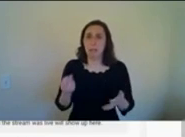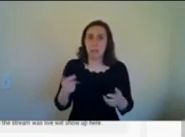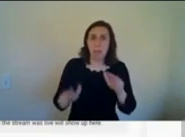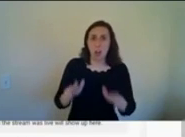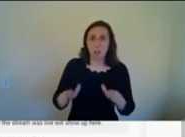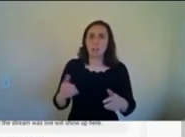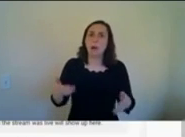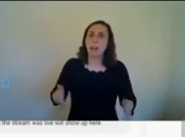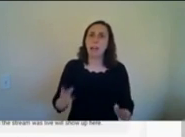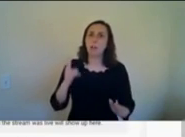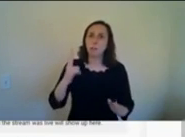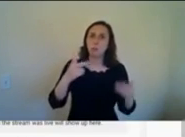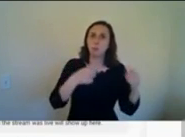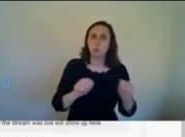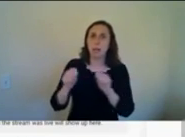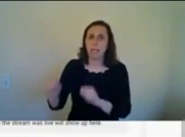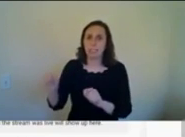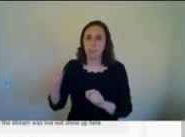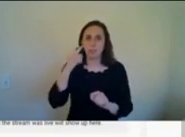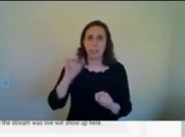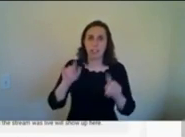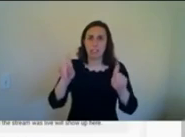Let me see, that one should be...